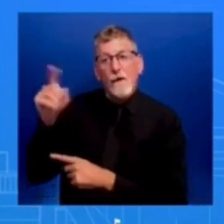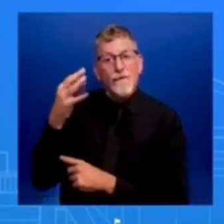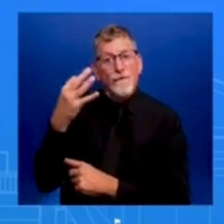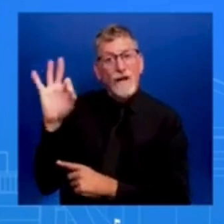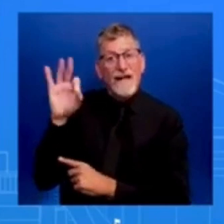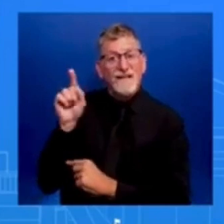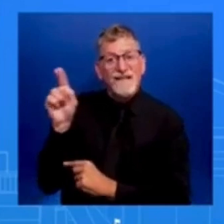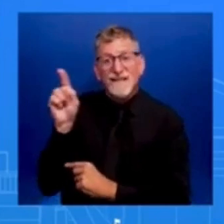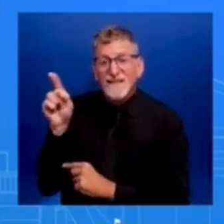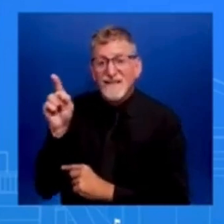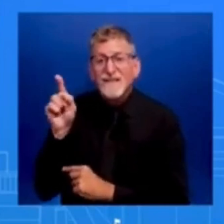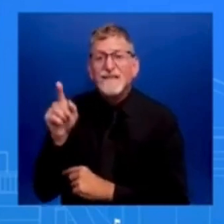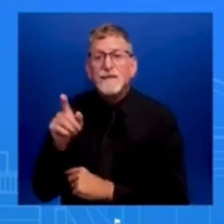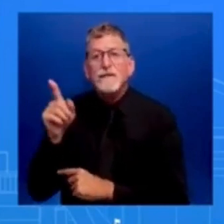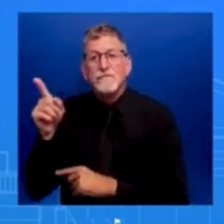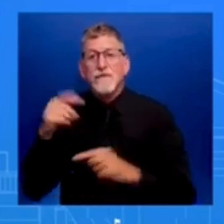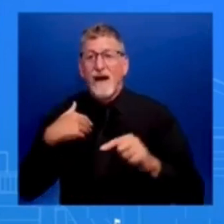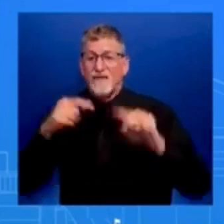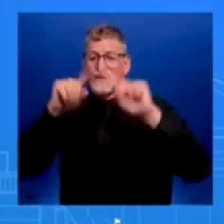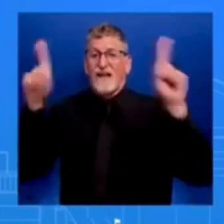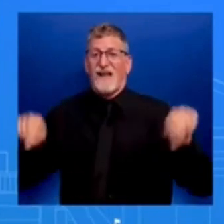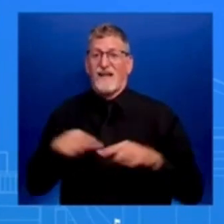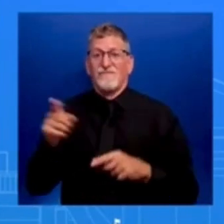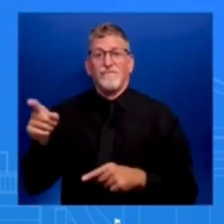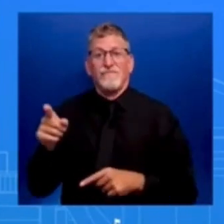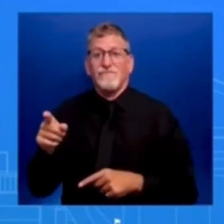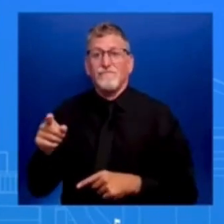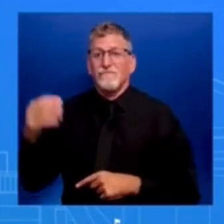you couldn't have showers for more than 2 minutes. I just don't know if that would work here.